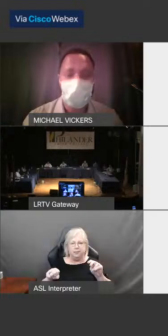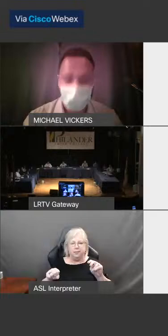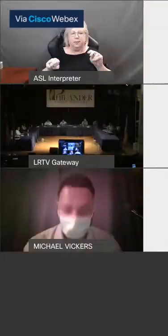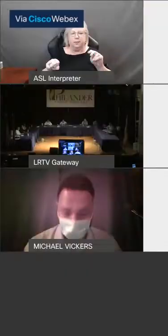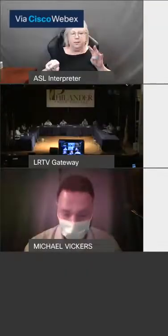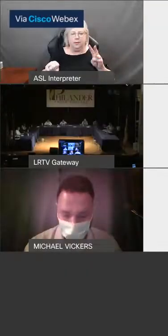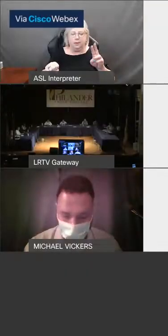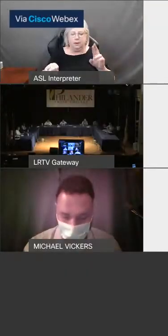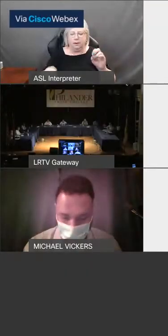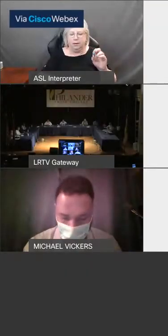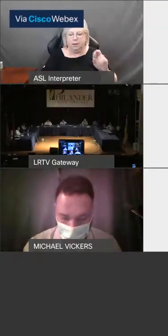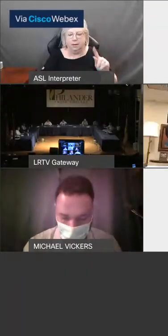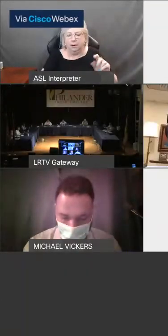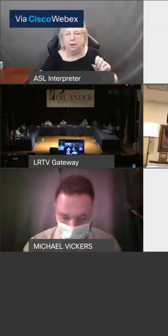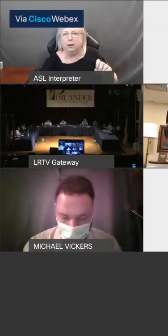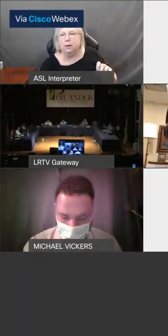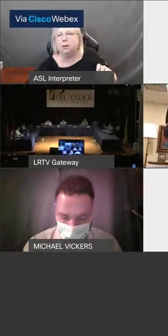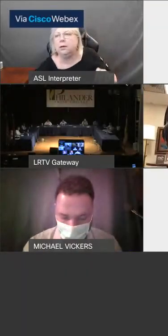Brooks,